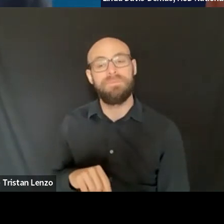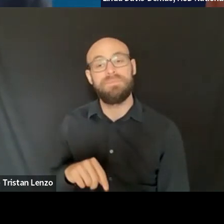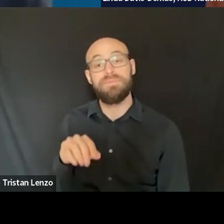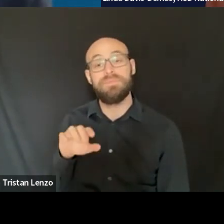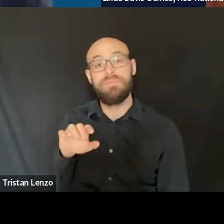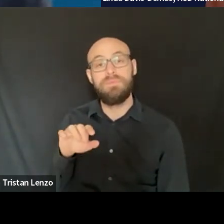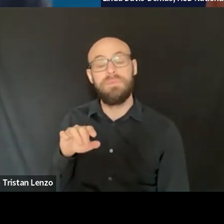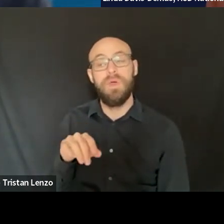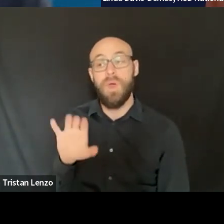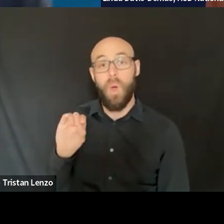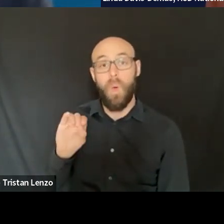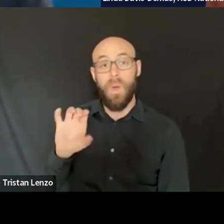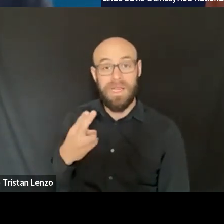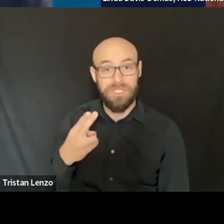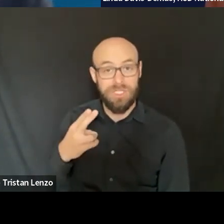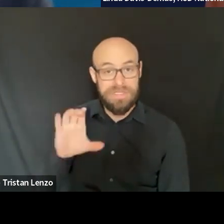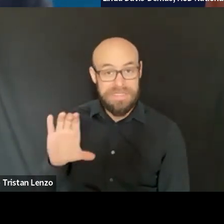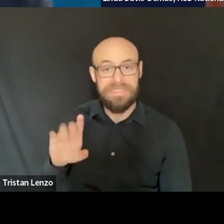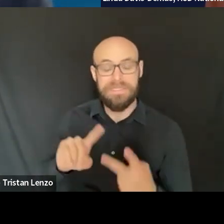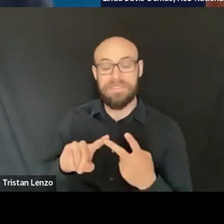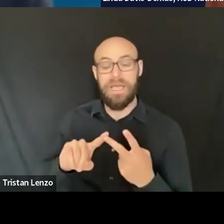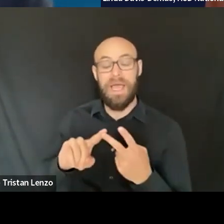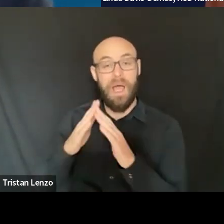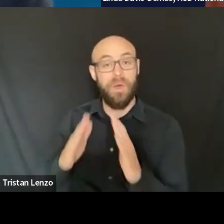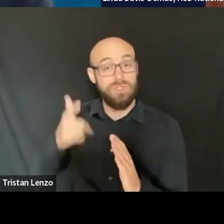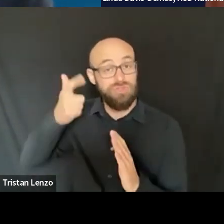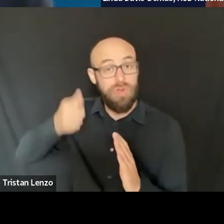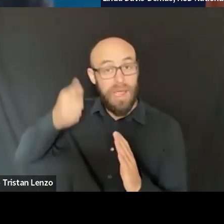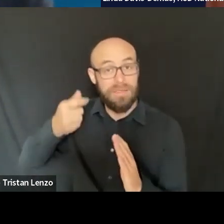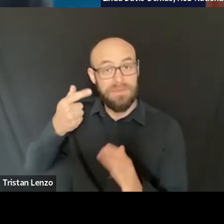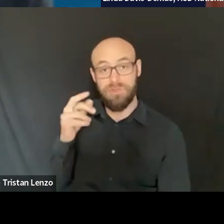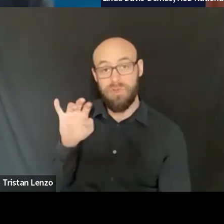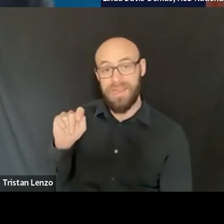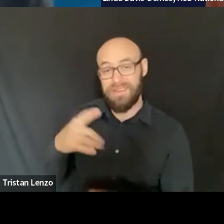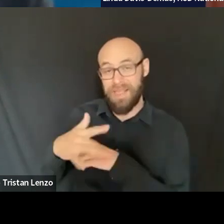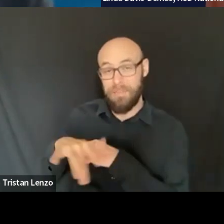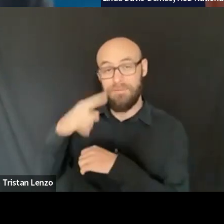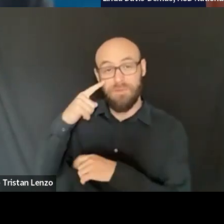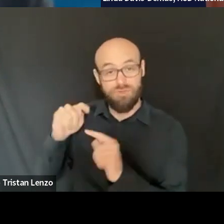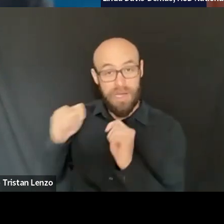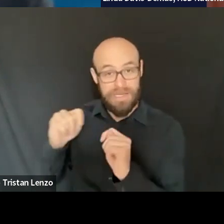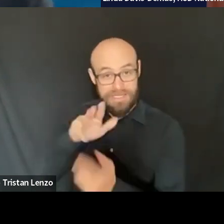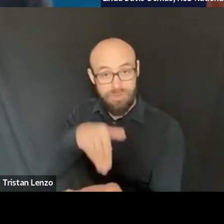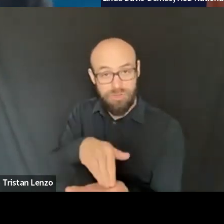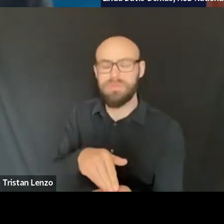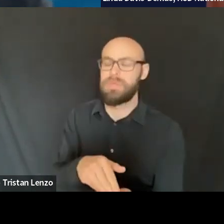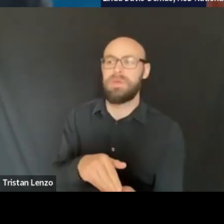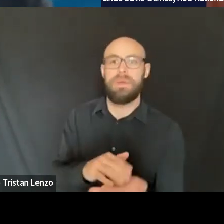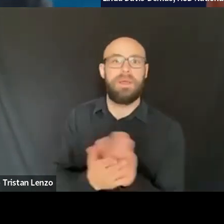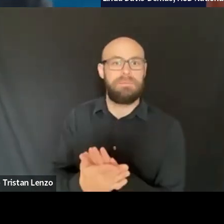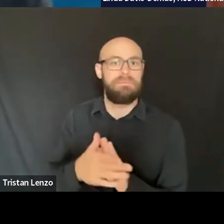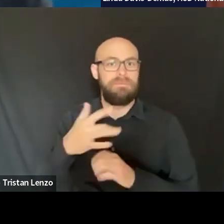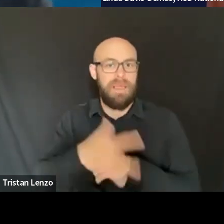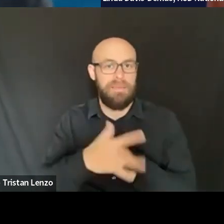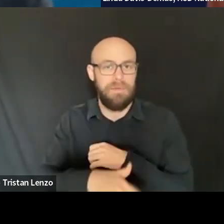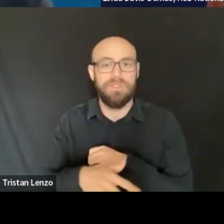OHCs, the housing grants that are available for training institutions as well. So that's really important for counselors to be able to continue to empower